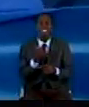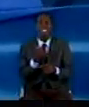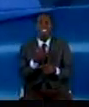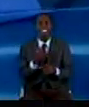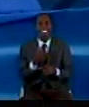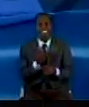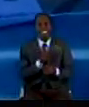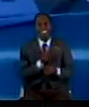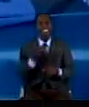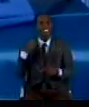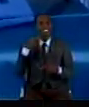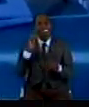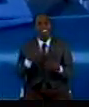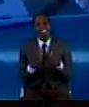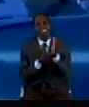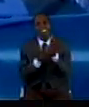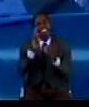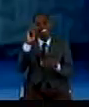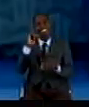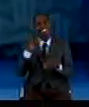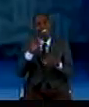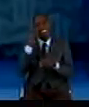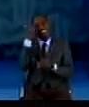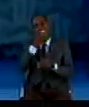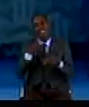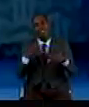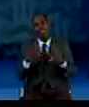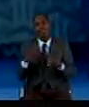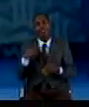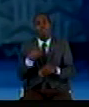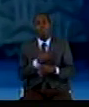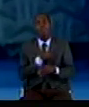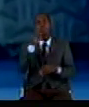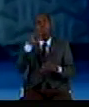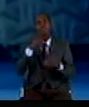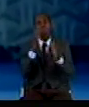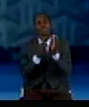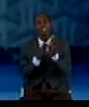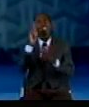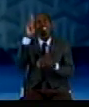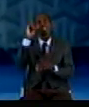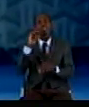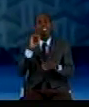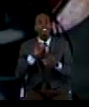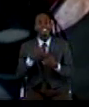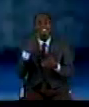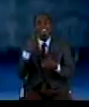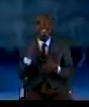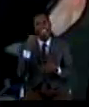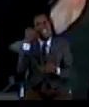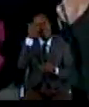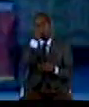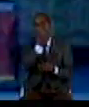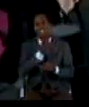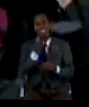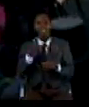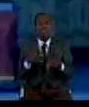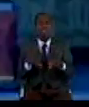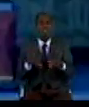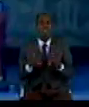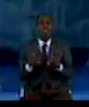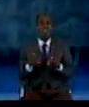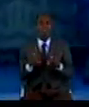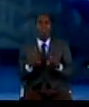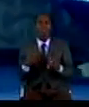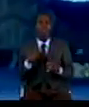We must praise him in the African way. And we must praise him in the African